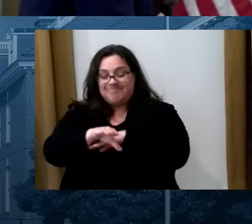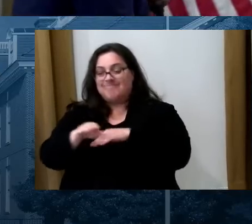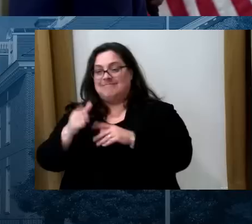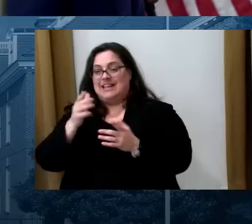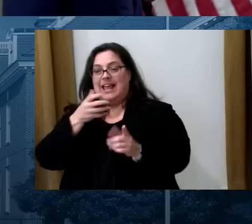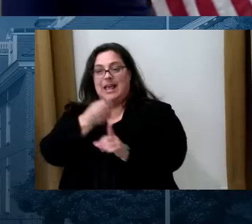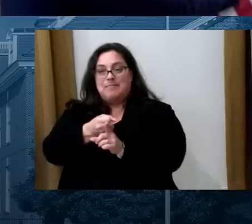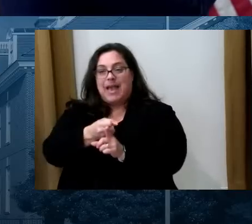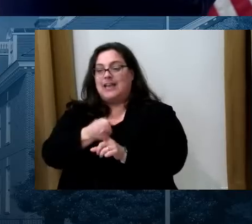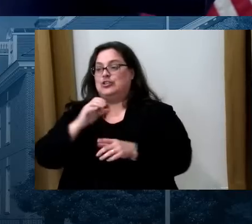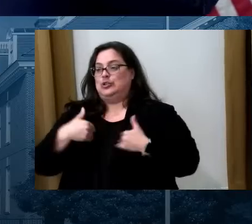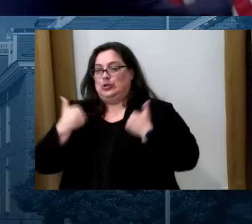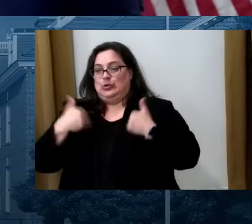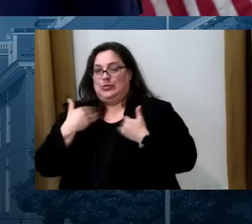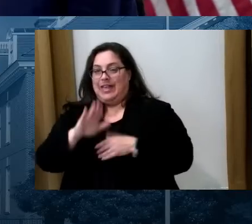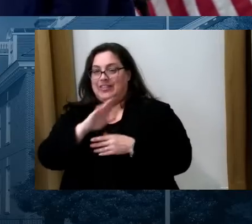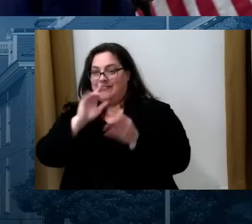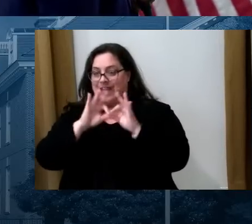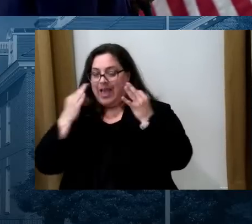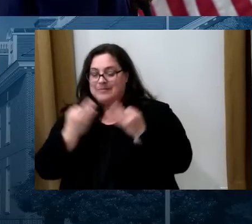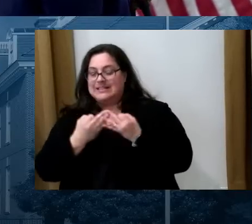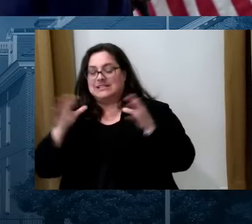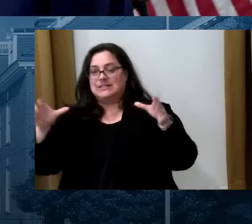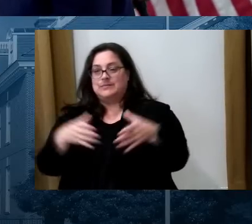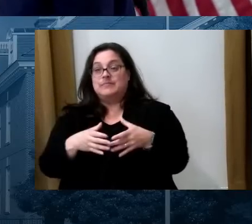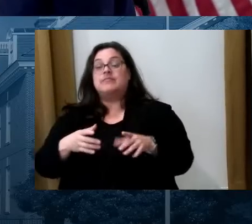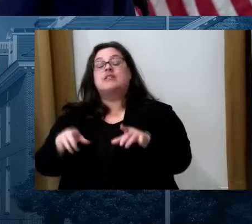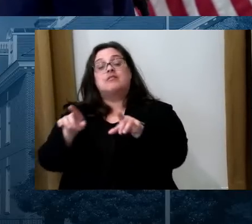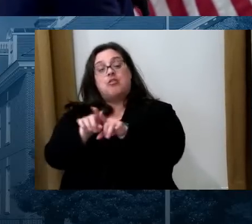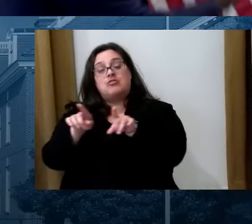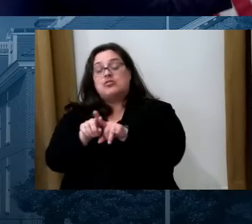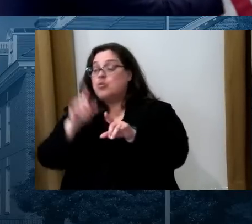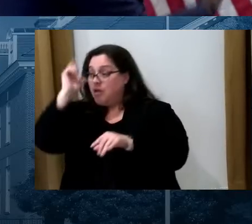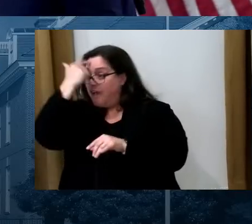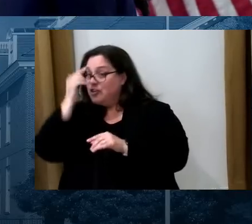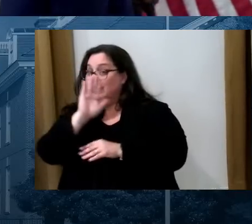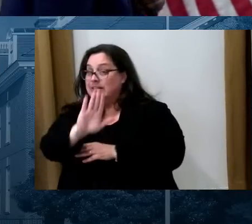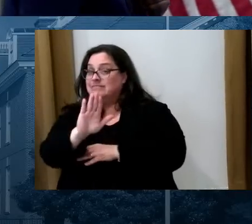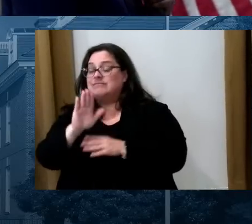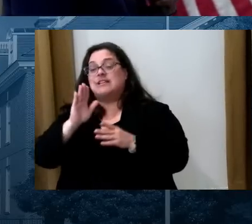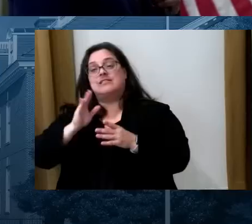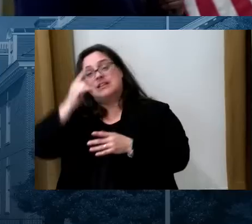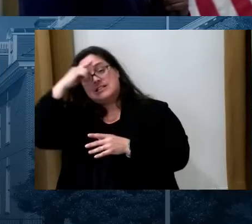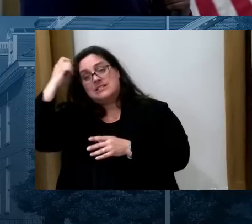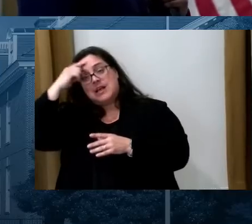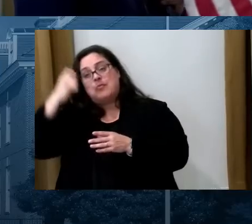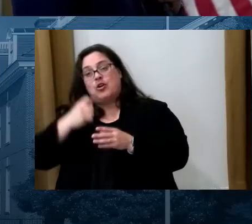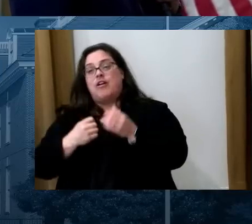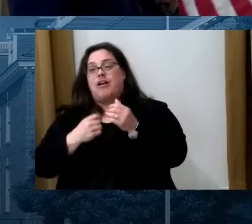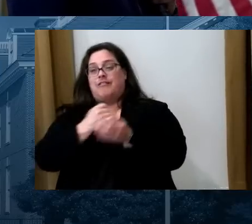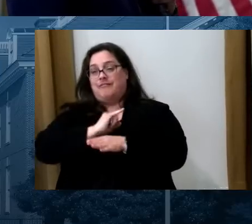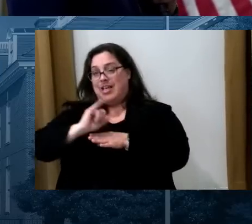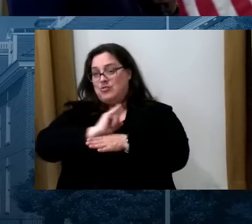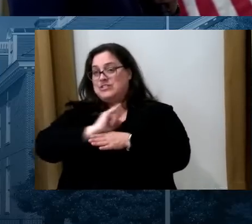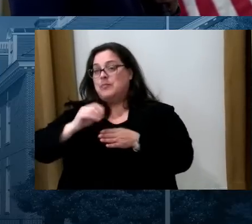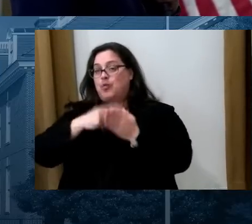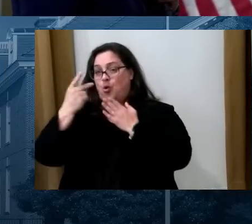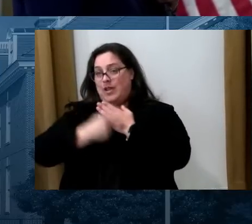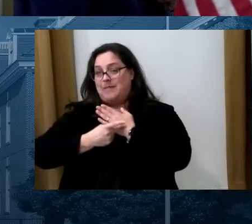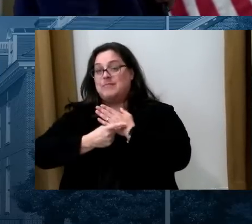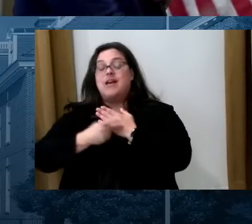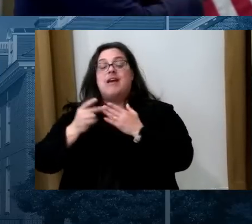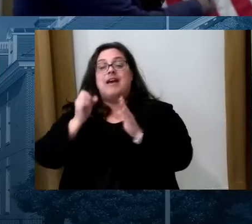families. And the Governor's Summer Fellowship Program and statewide mentoring coordinator